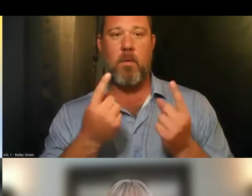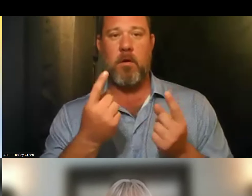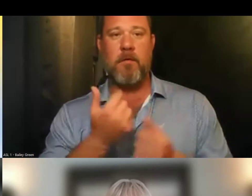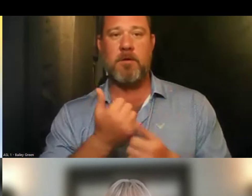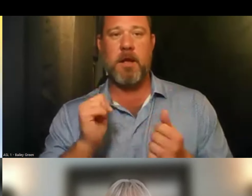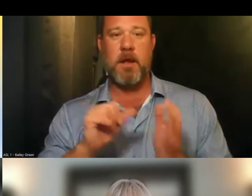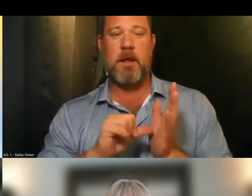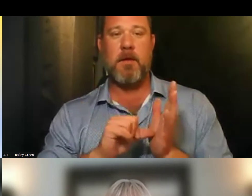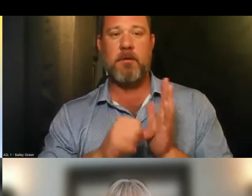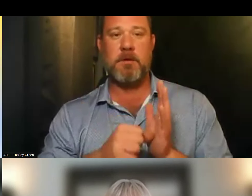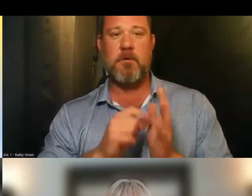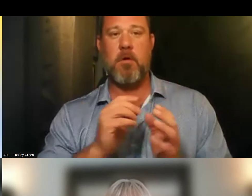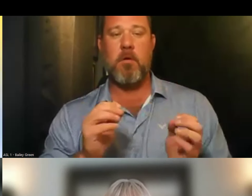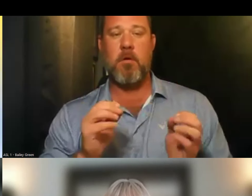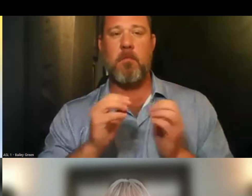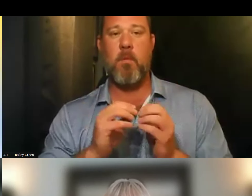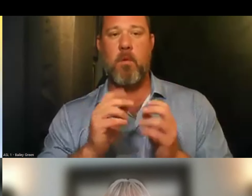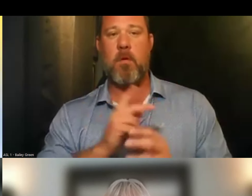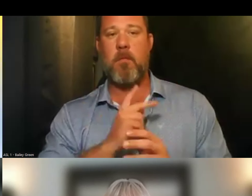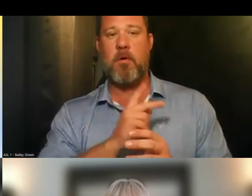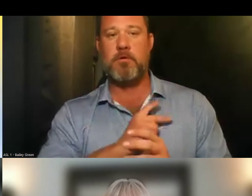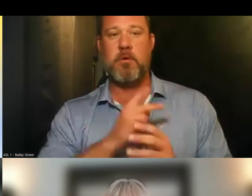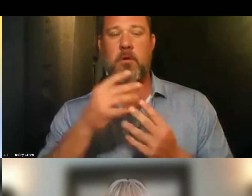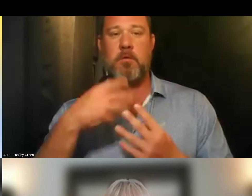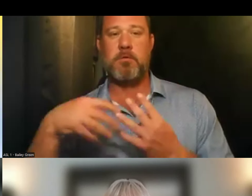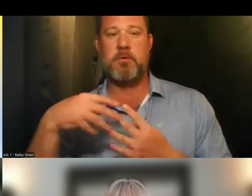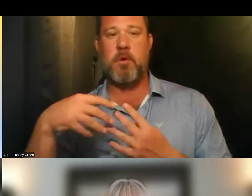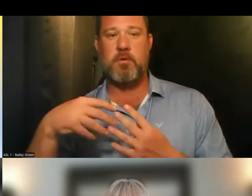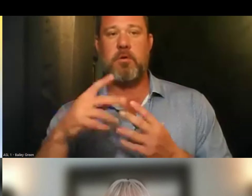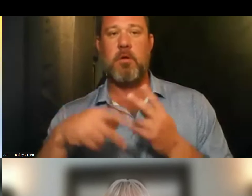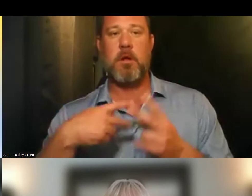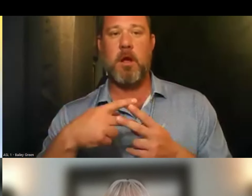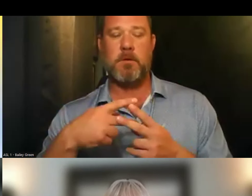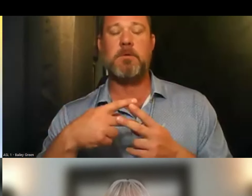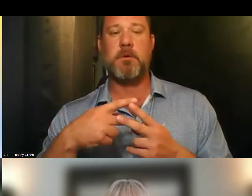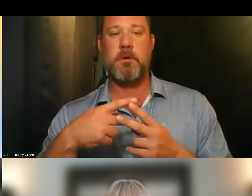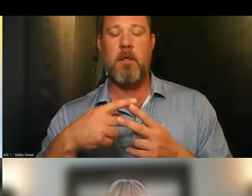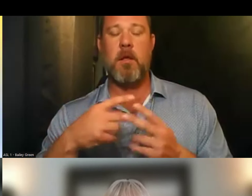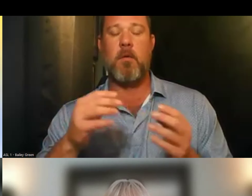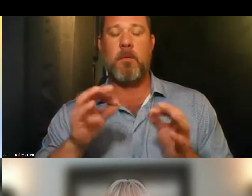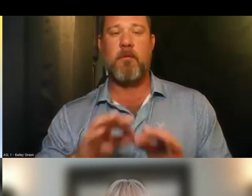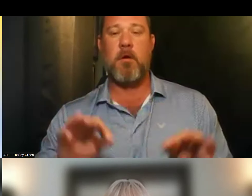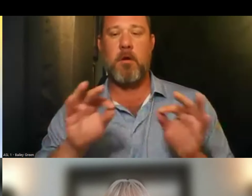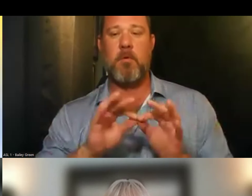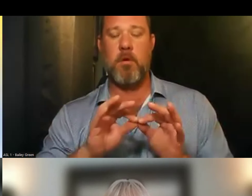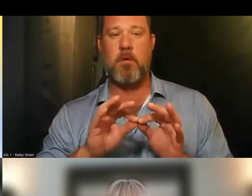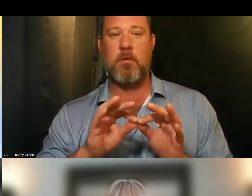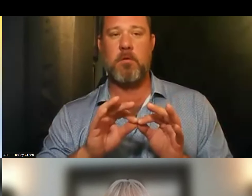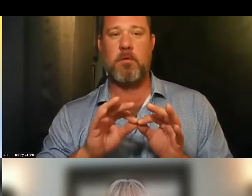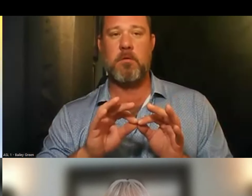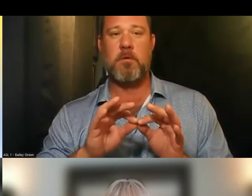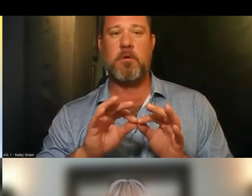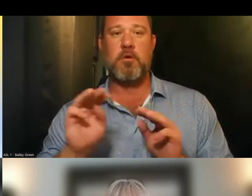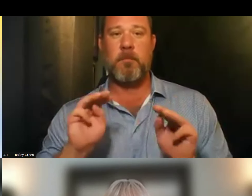any emphasis on really the more personal, social kinds of interactions that would be very important to